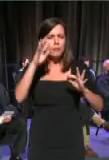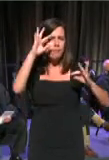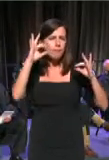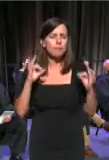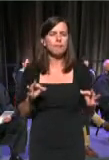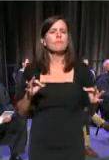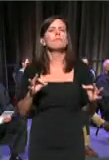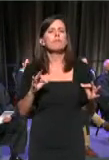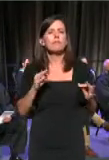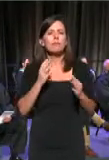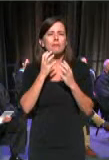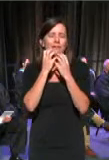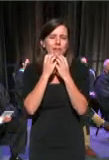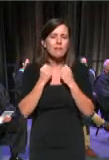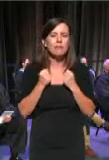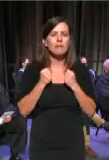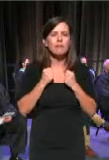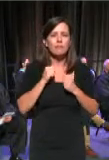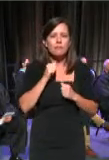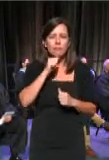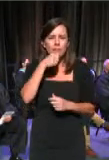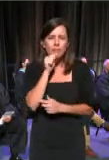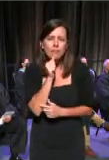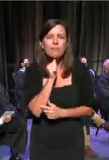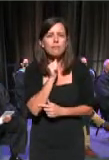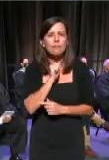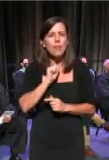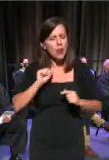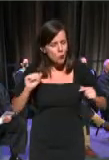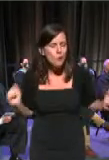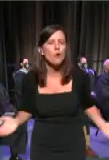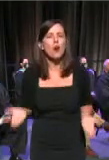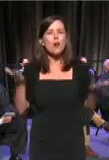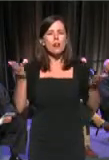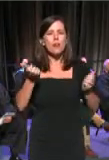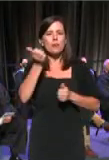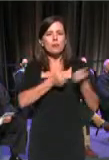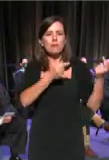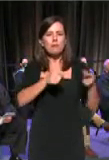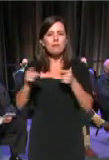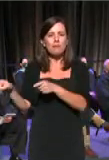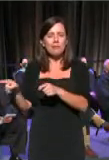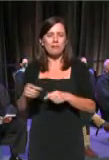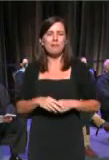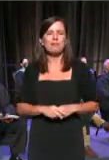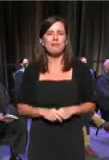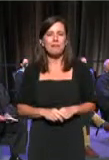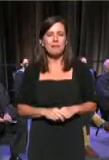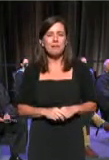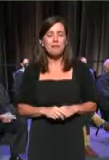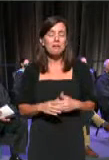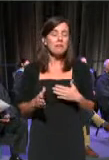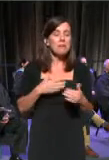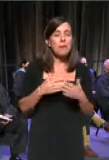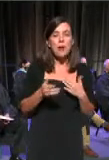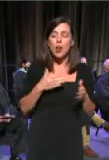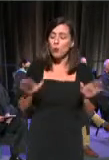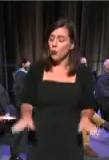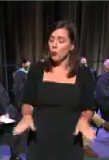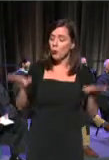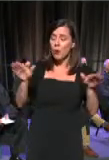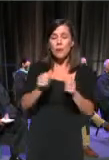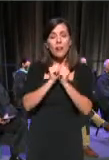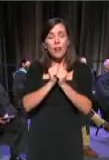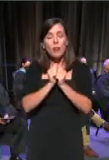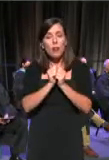determination, passion, grit, and rose up through each event life has thrown at us. Whether we have grown up together